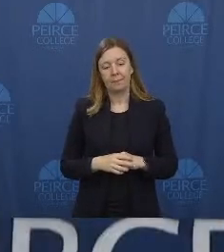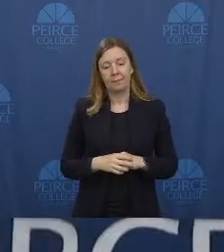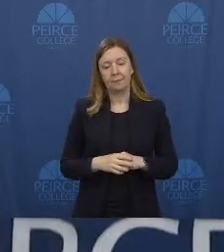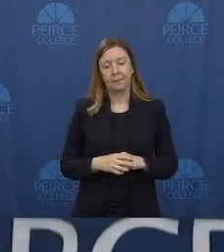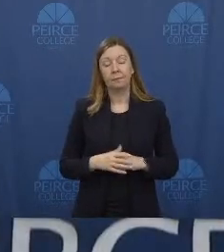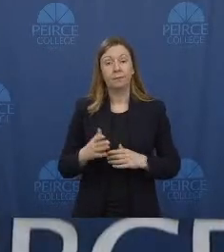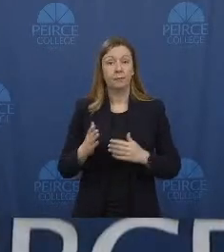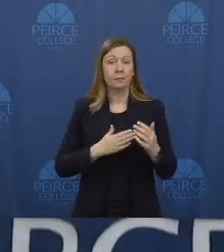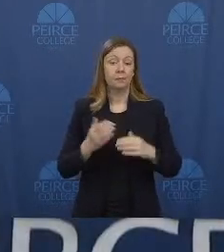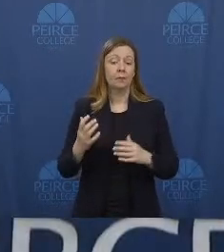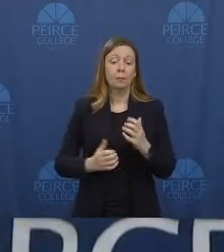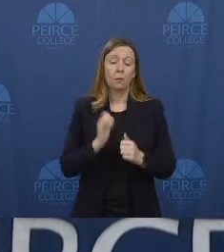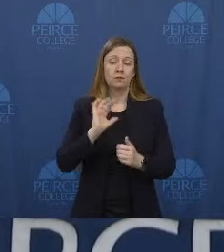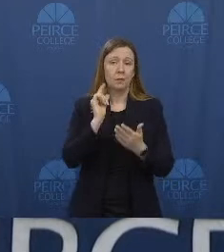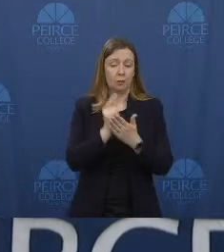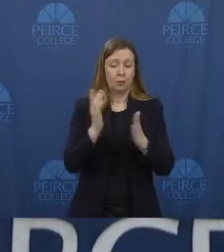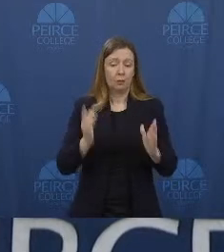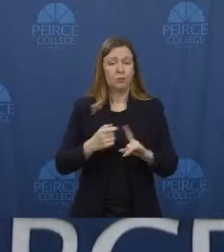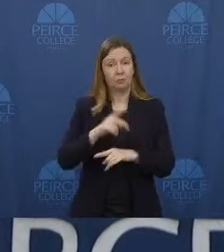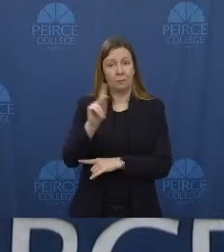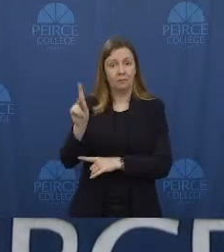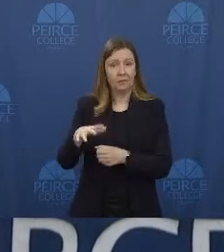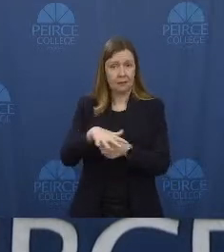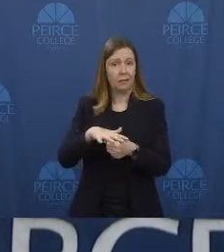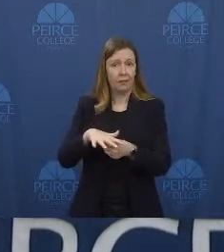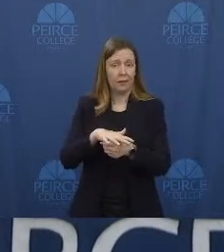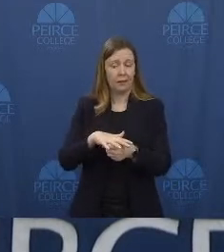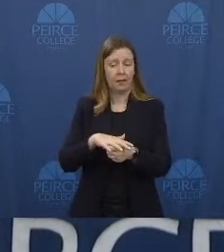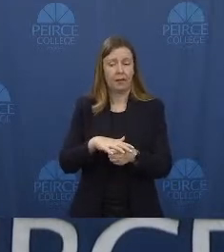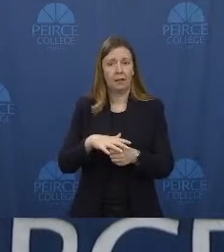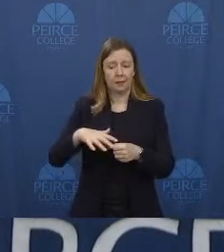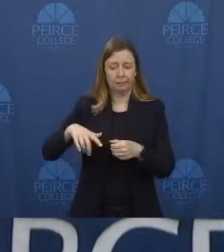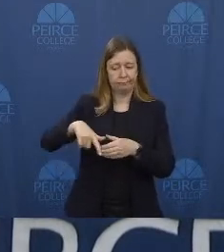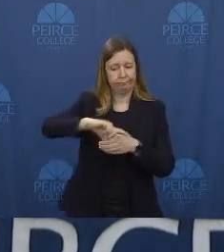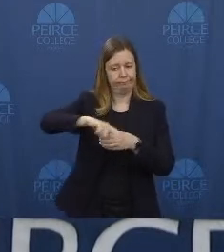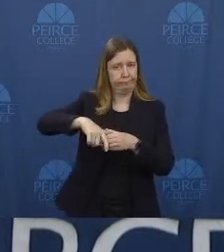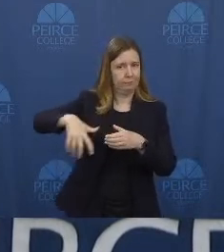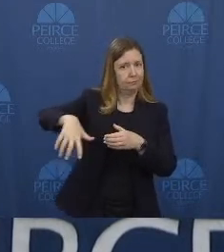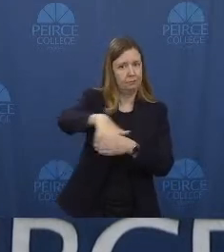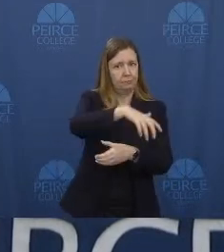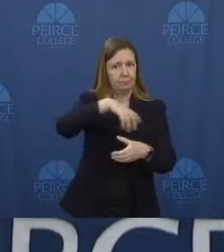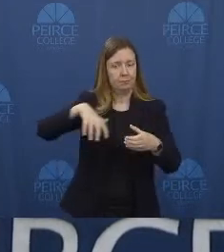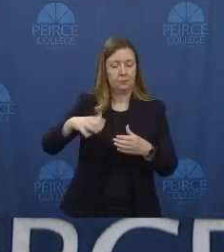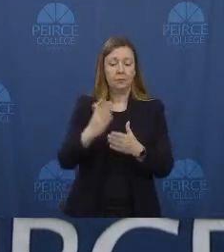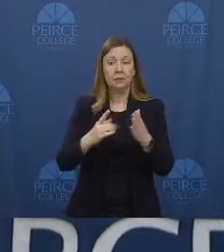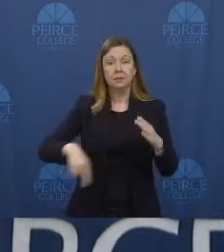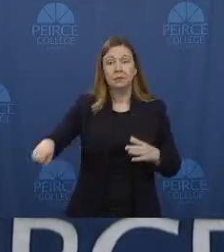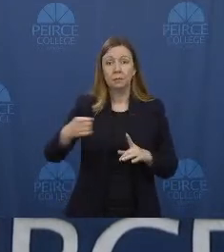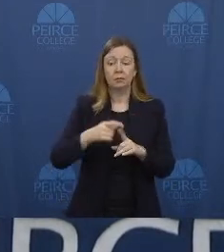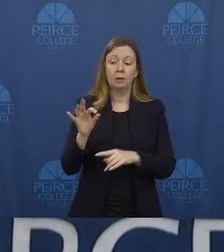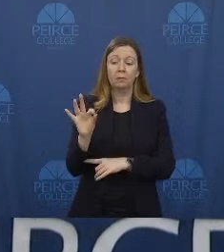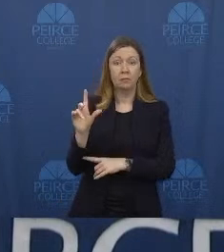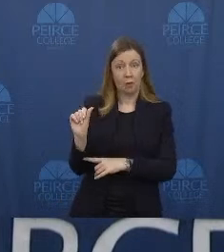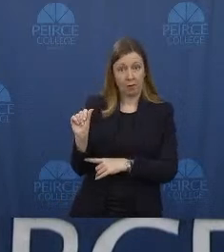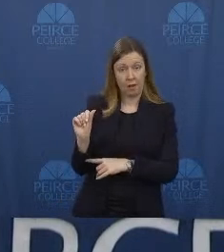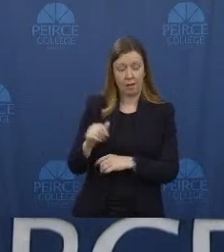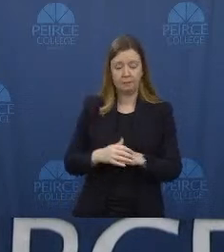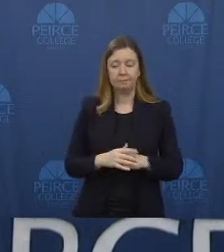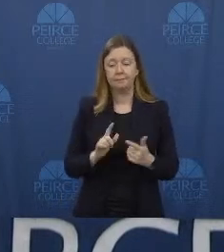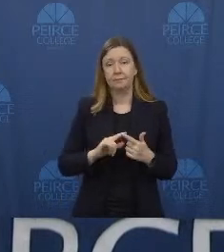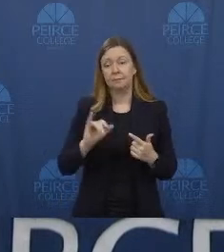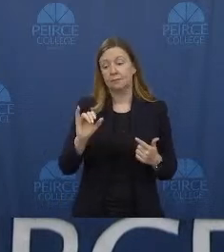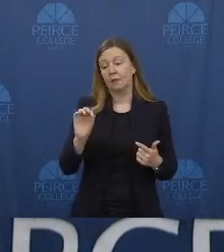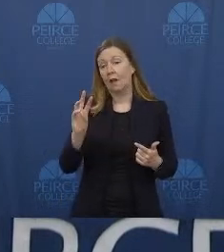Although most of our graduates are from Philadelphia and the surrounding region, some of you are from Florida,